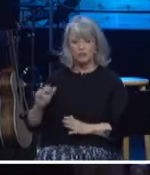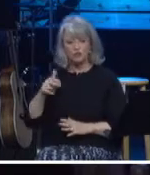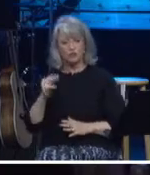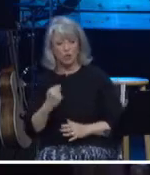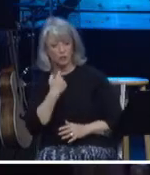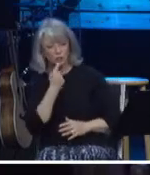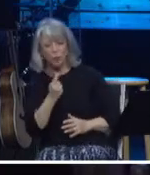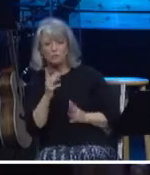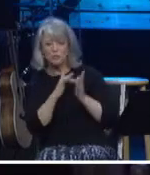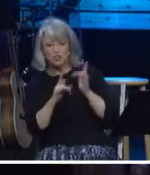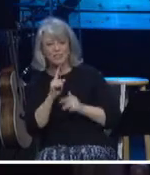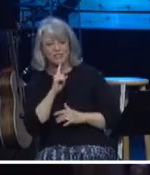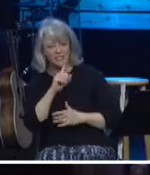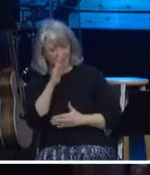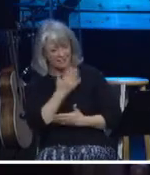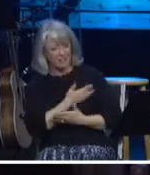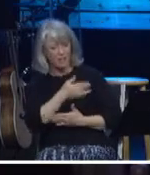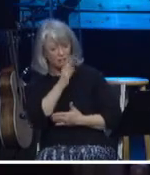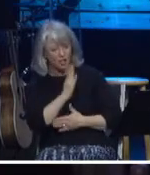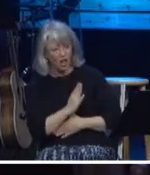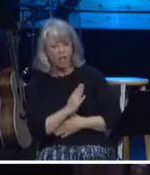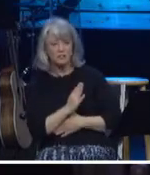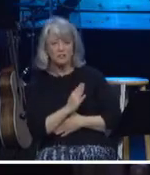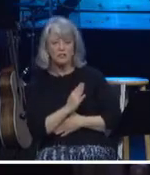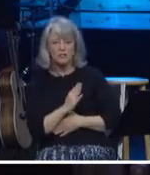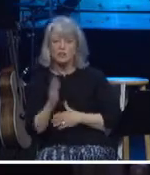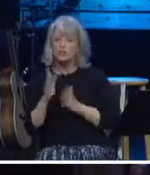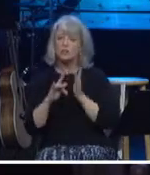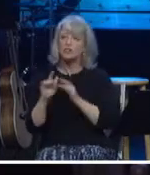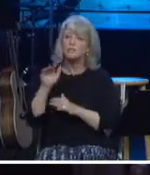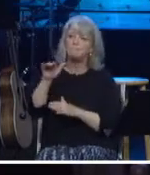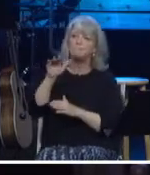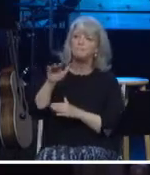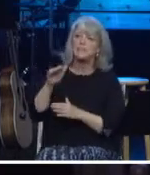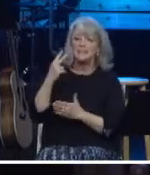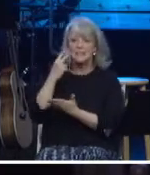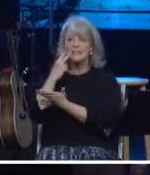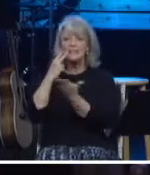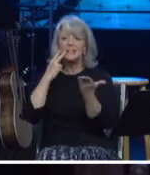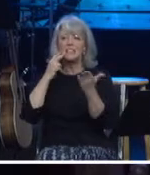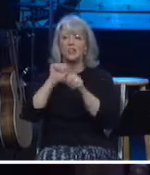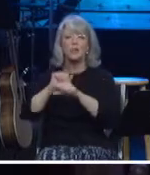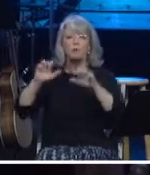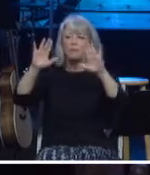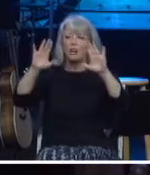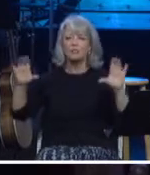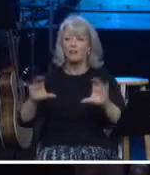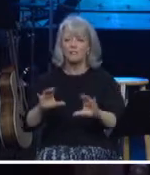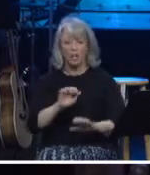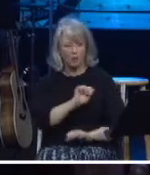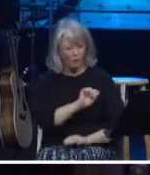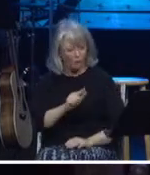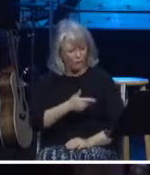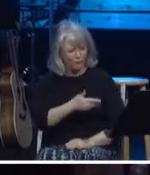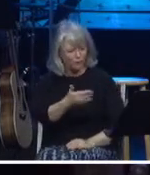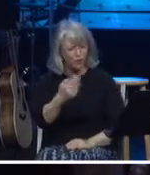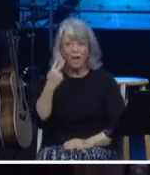Son of God. Jesus calls his miraculous works to the stand. You've all seen them.